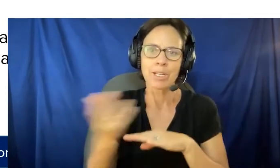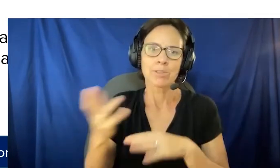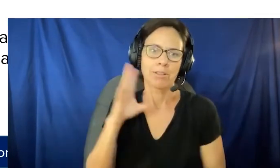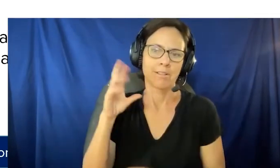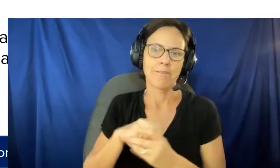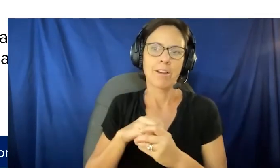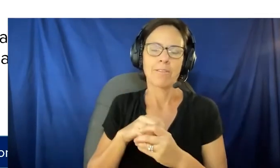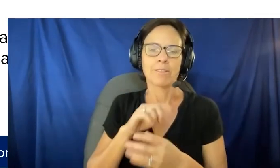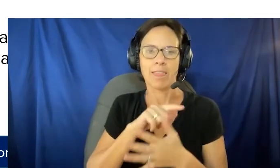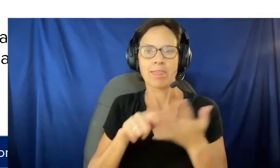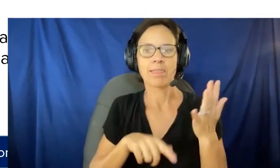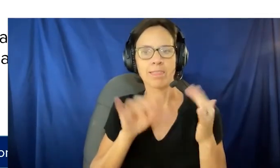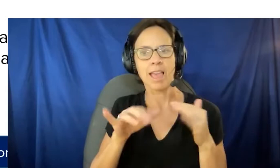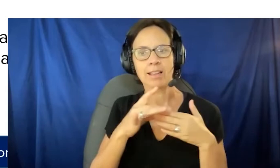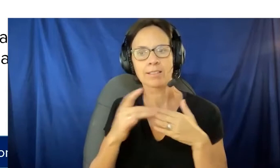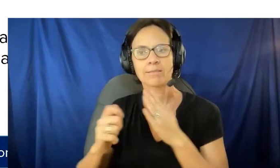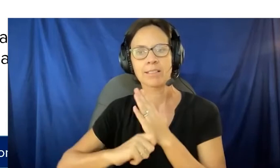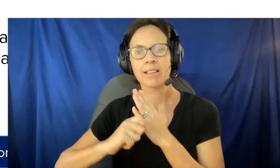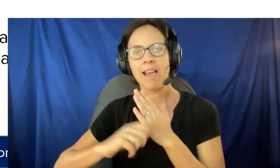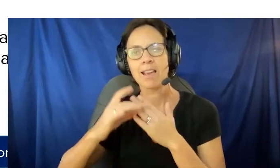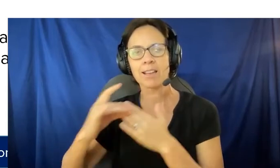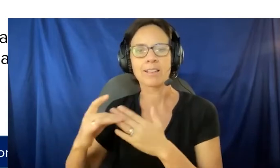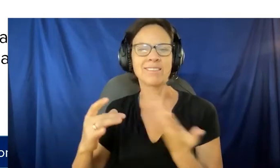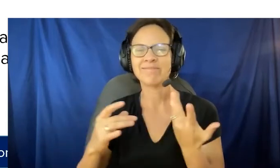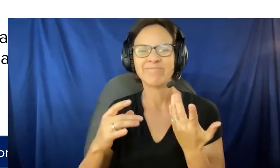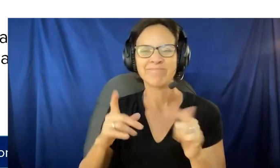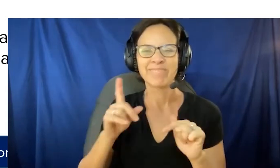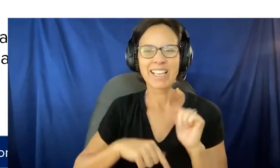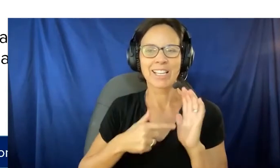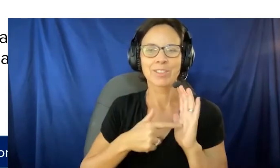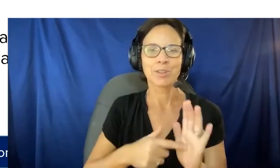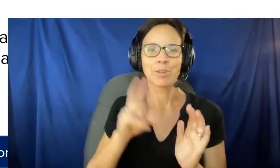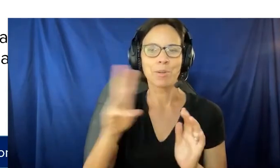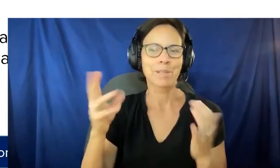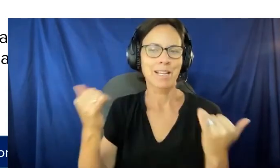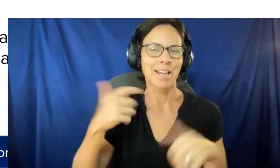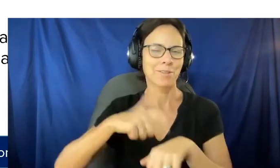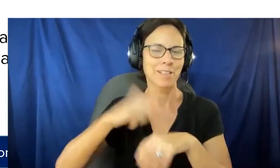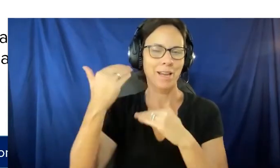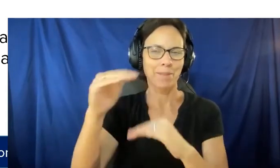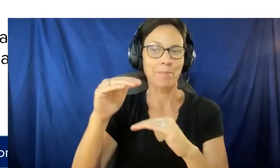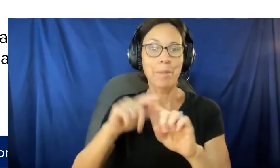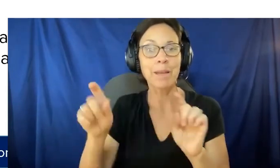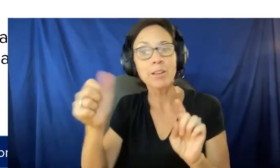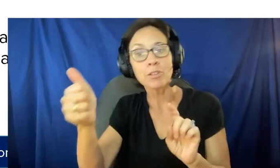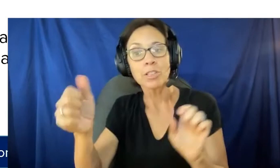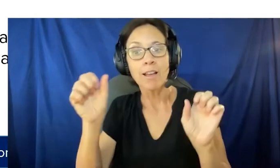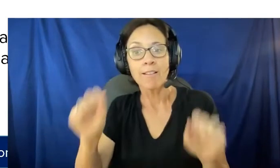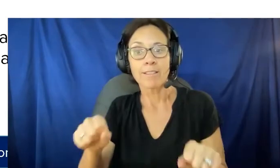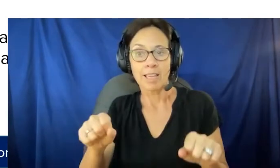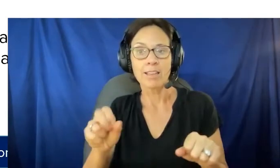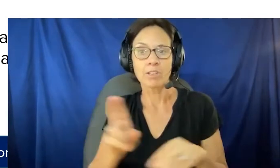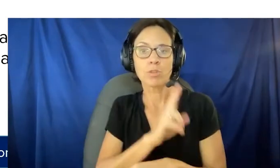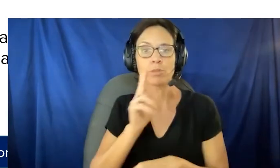guide. So I don't have time to go to the website, but you can access it from the